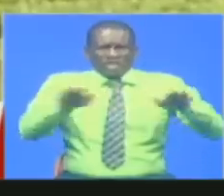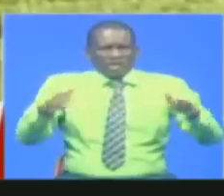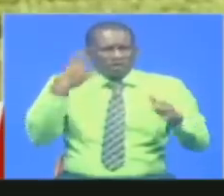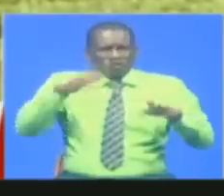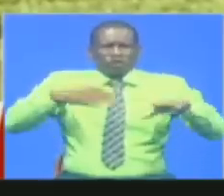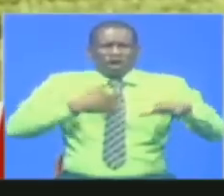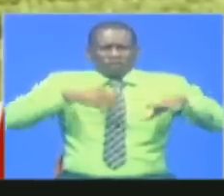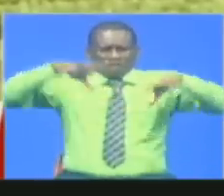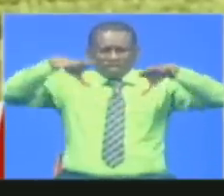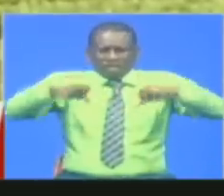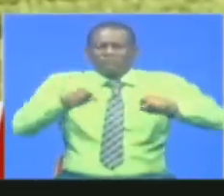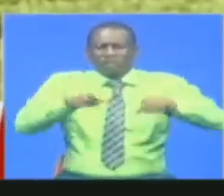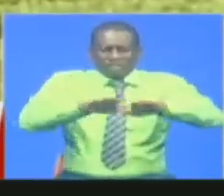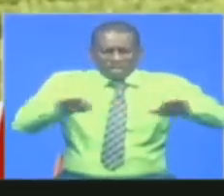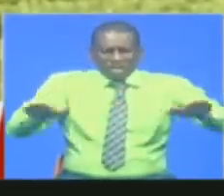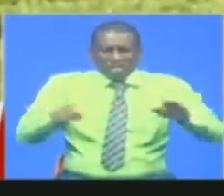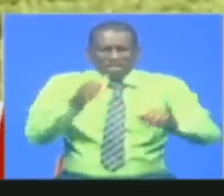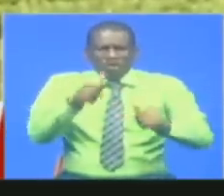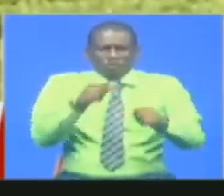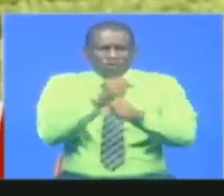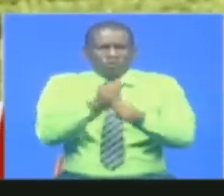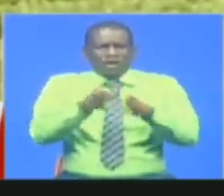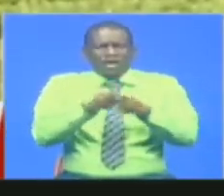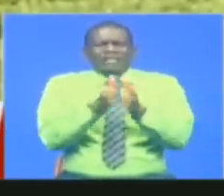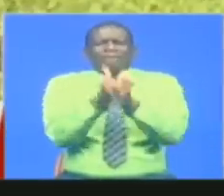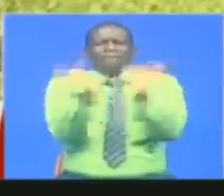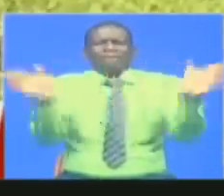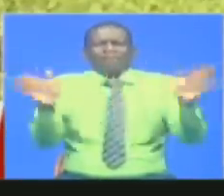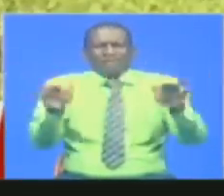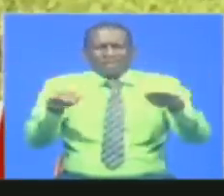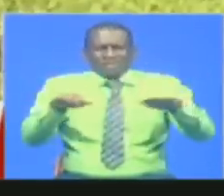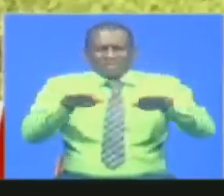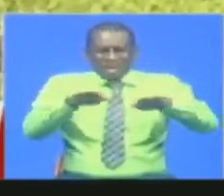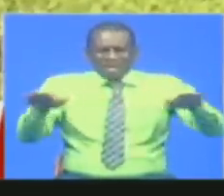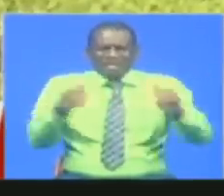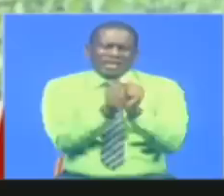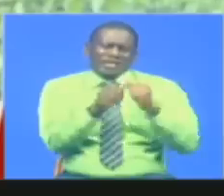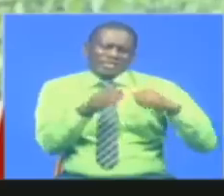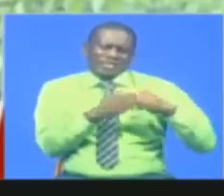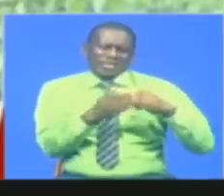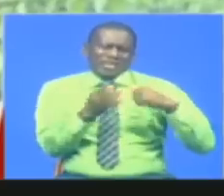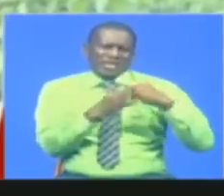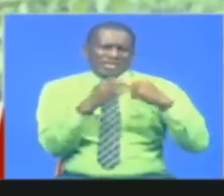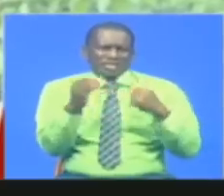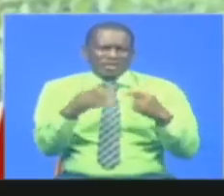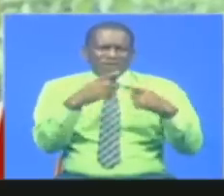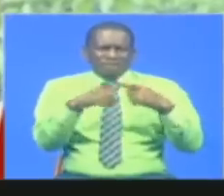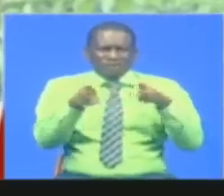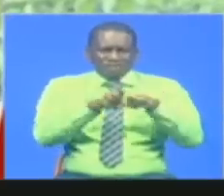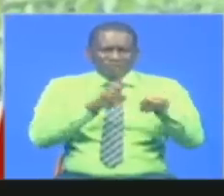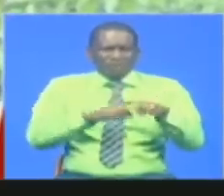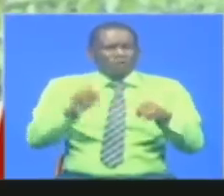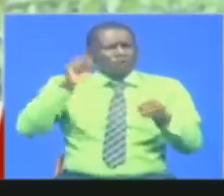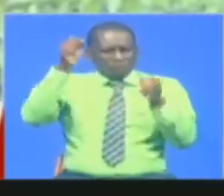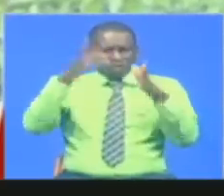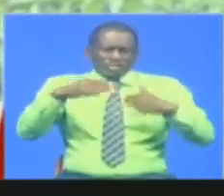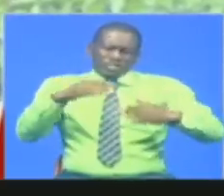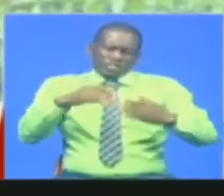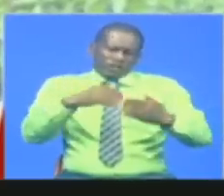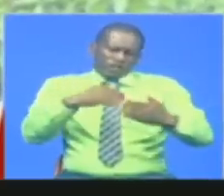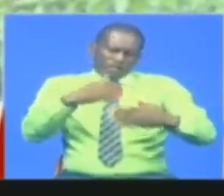grabbed this land, which served as a public utility space in the 80s. However, politicians close to the